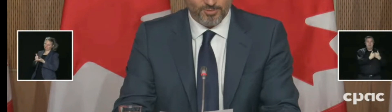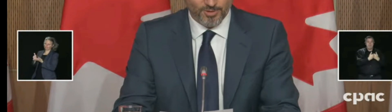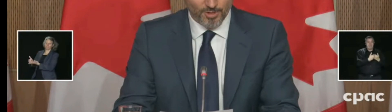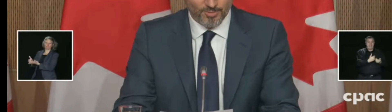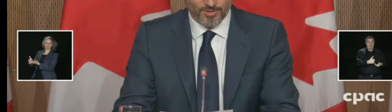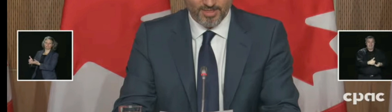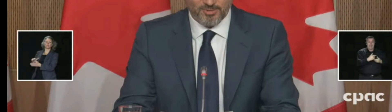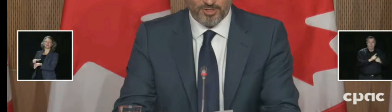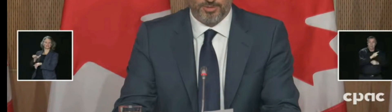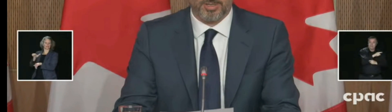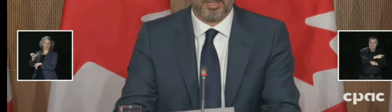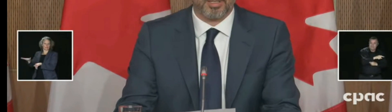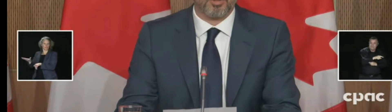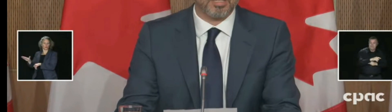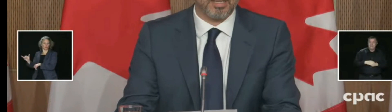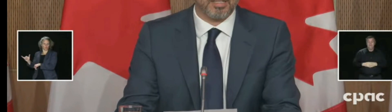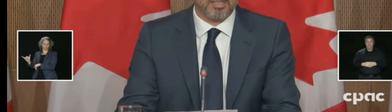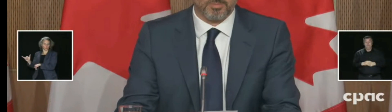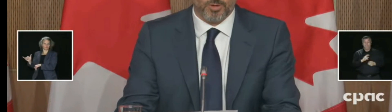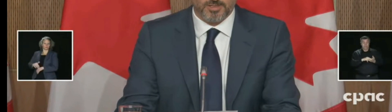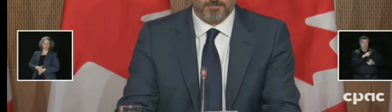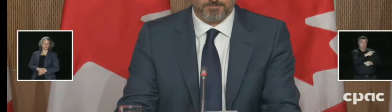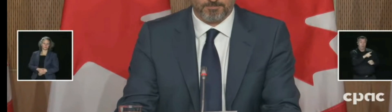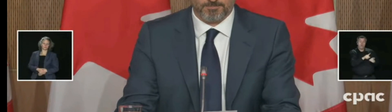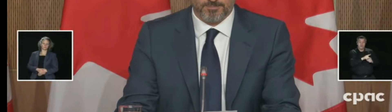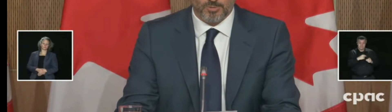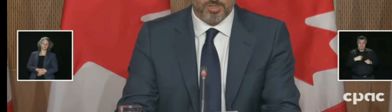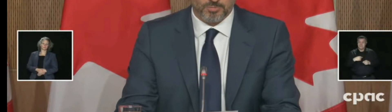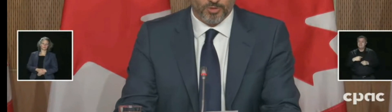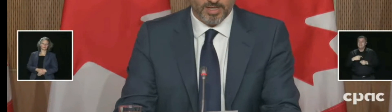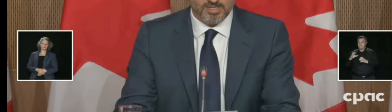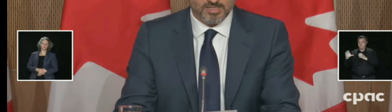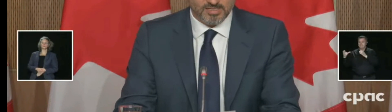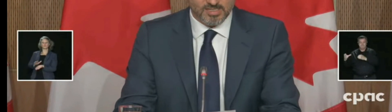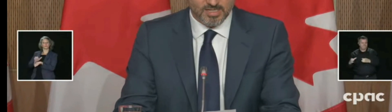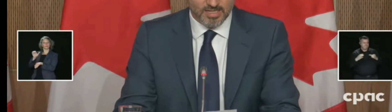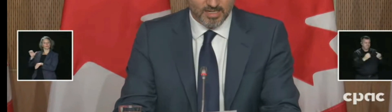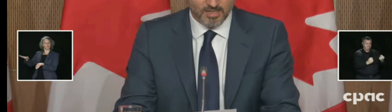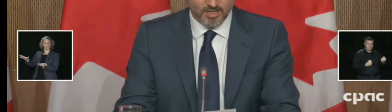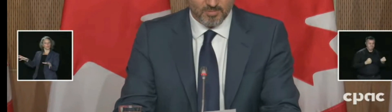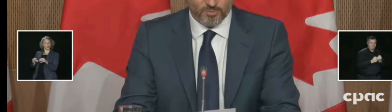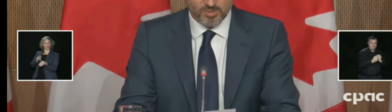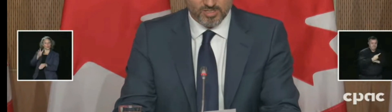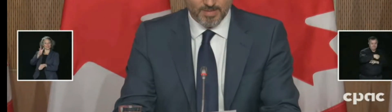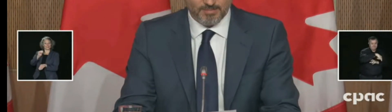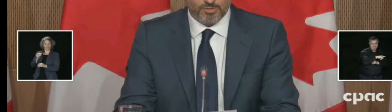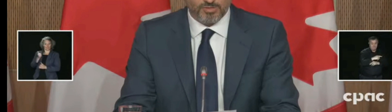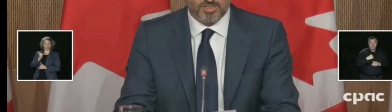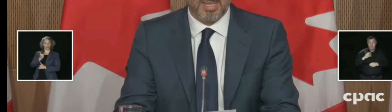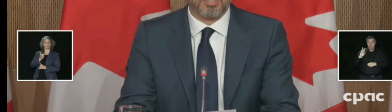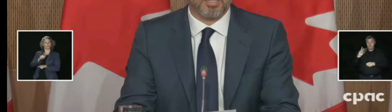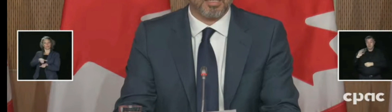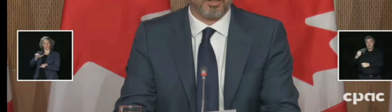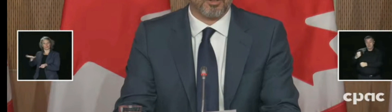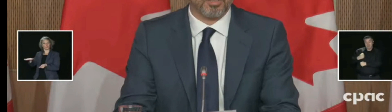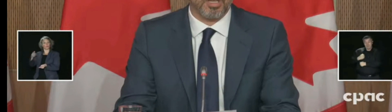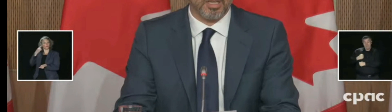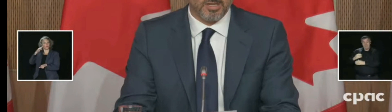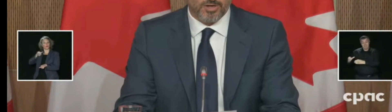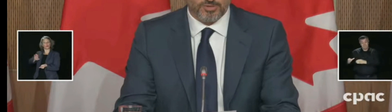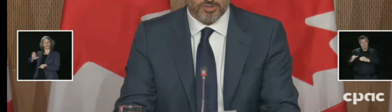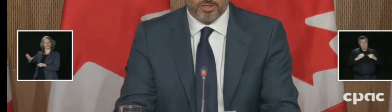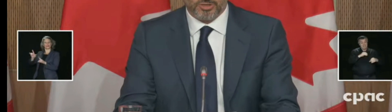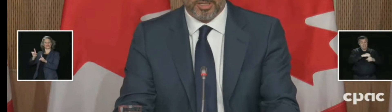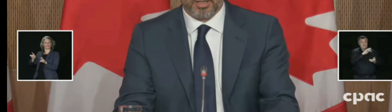So we're sending support. We're deploying 60 Canadian Armed Forces members to testing centres